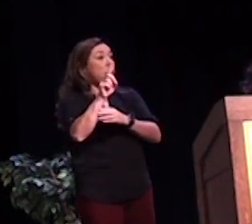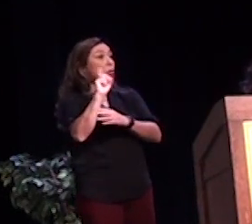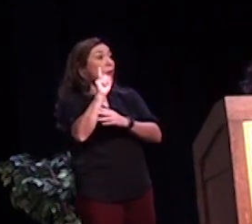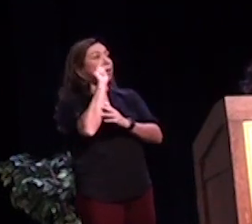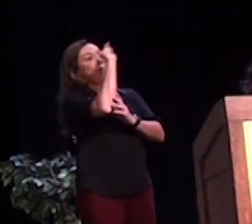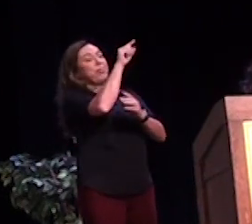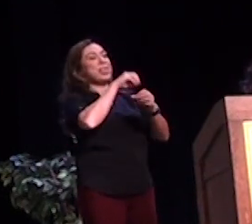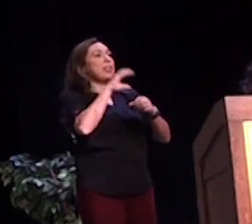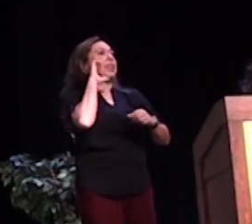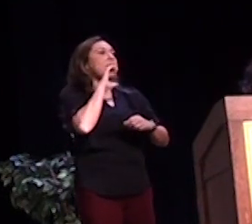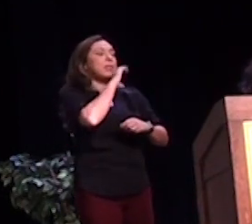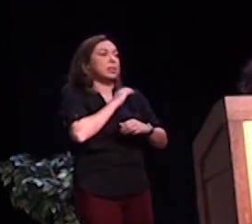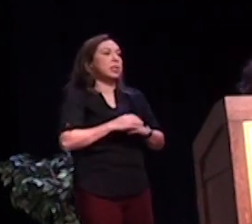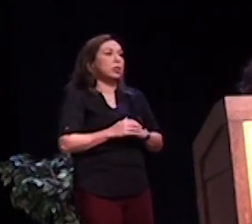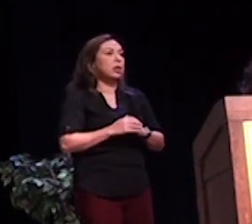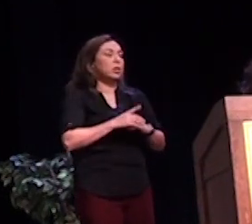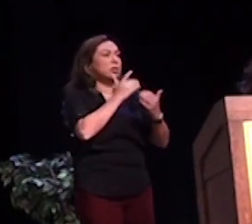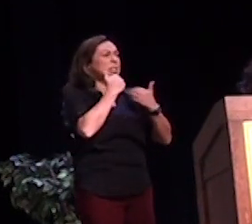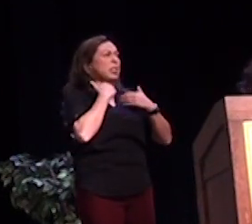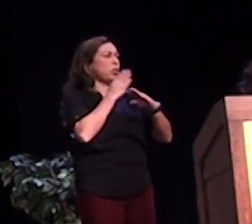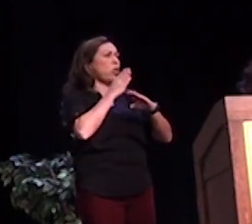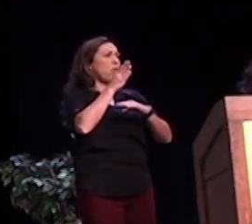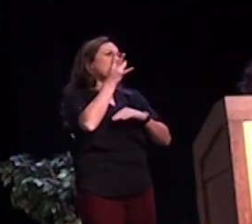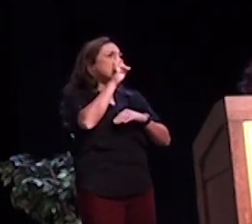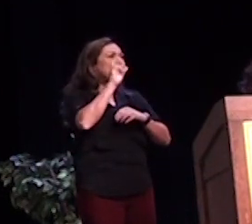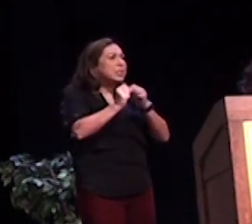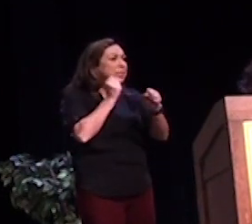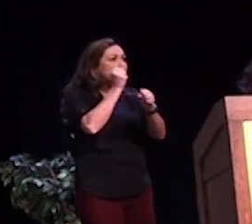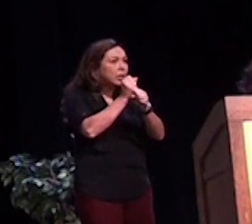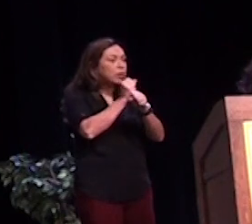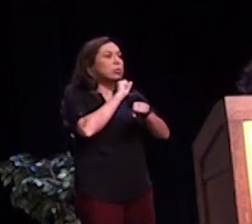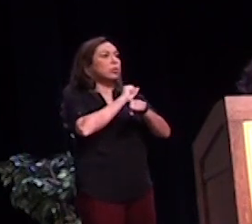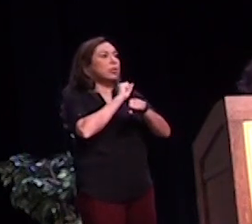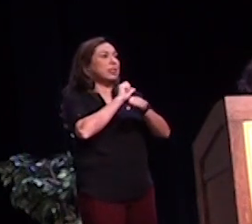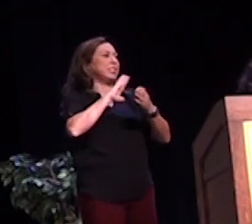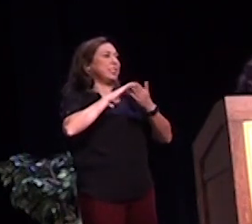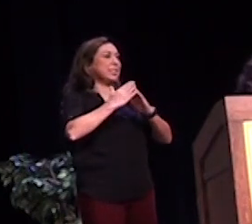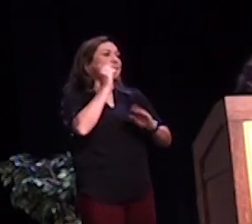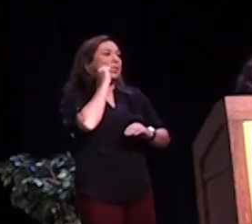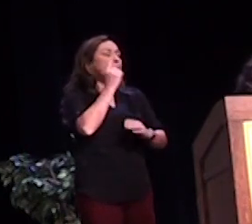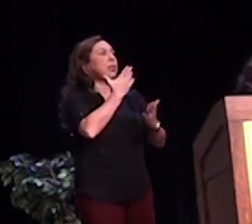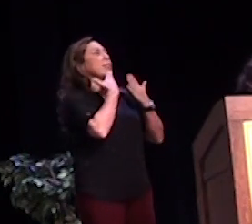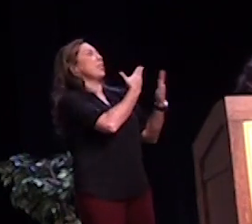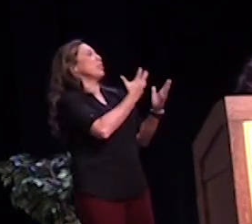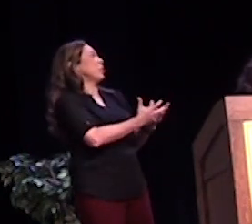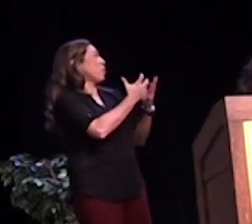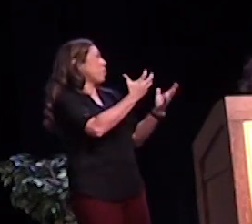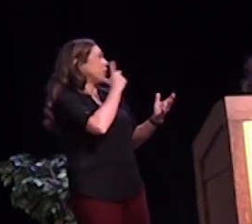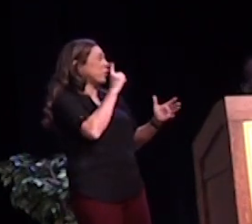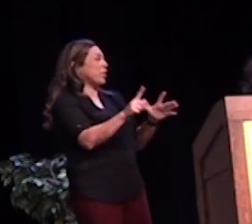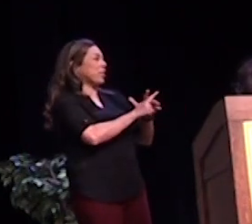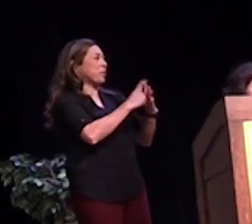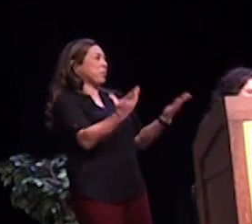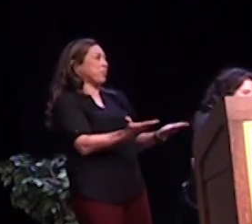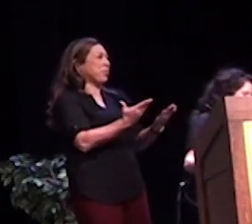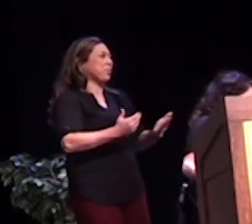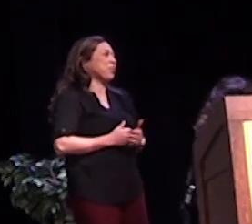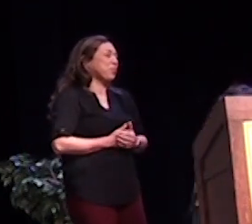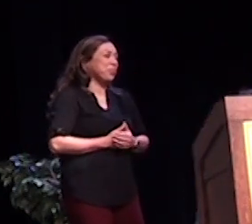cafeteria. She has over 17 years with the City of San Antonio. Thank you so much for being here.